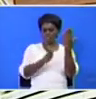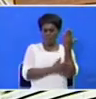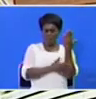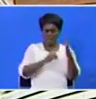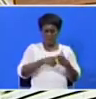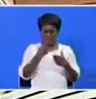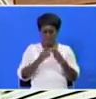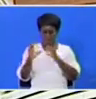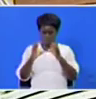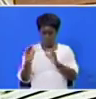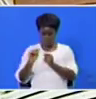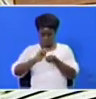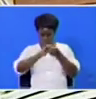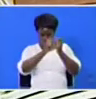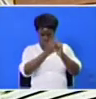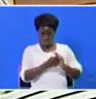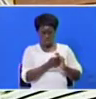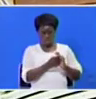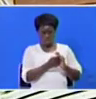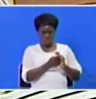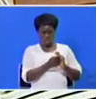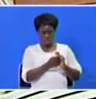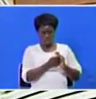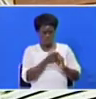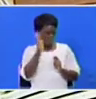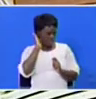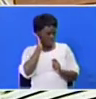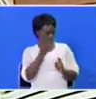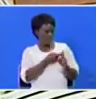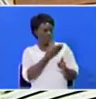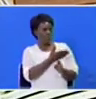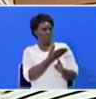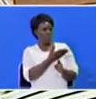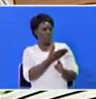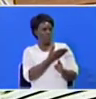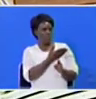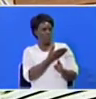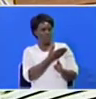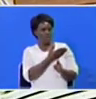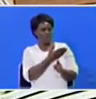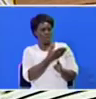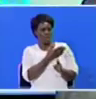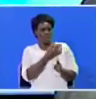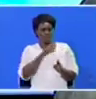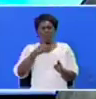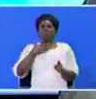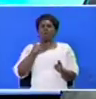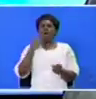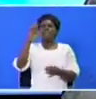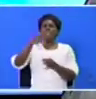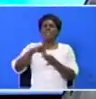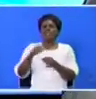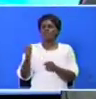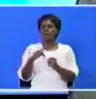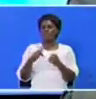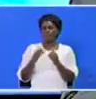the conversation has now changed to two things that I've heard from him and one I saw the president saying, that we do not want elections on 8th of